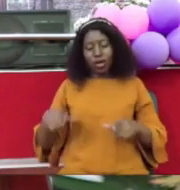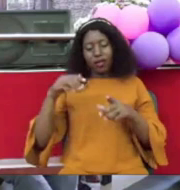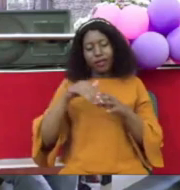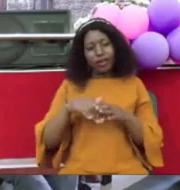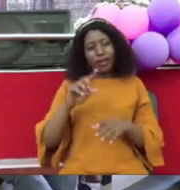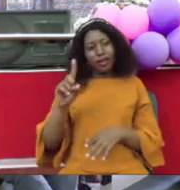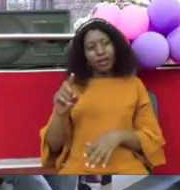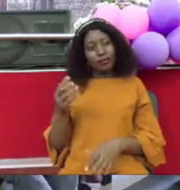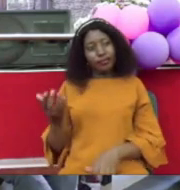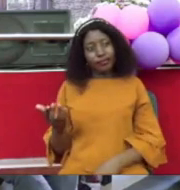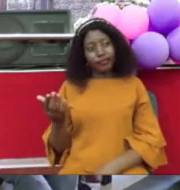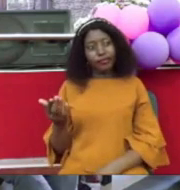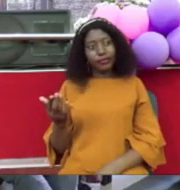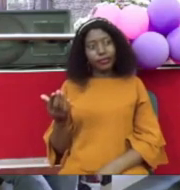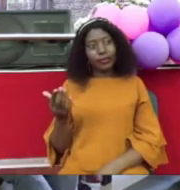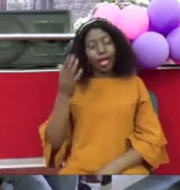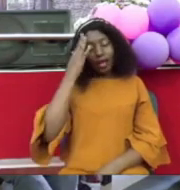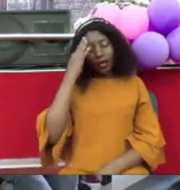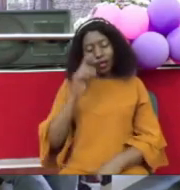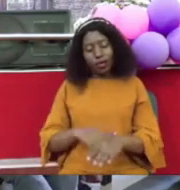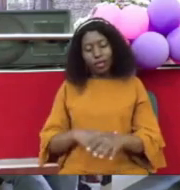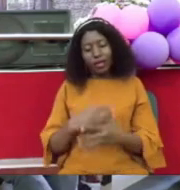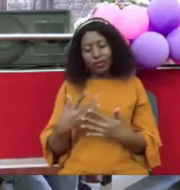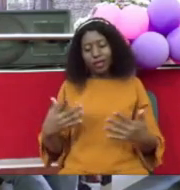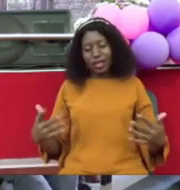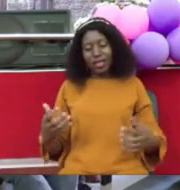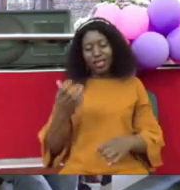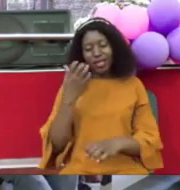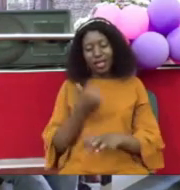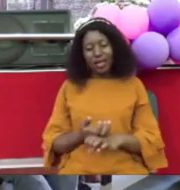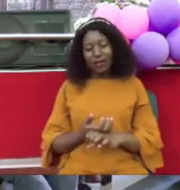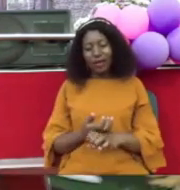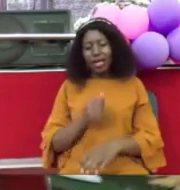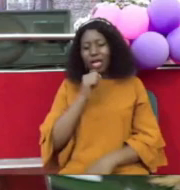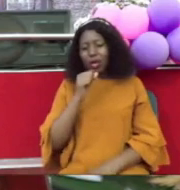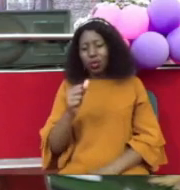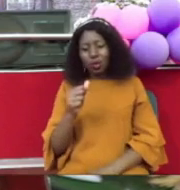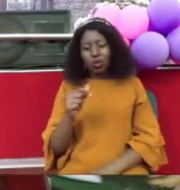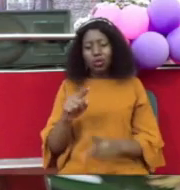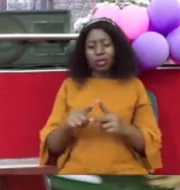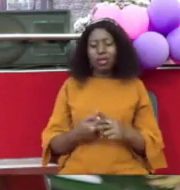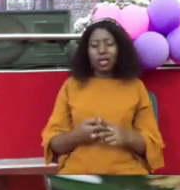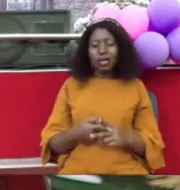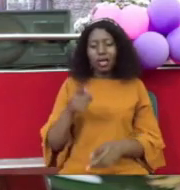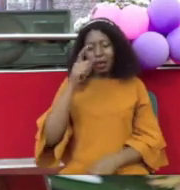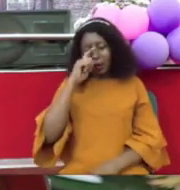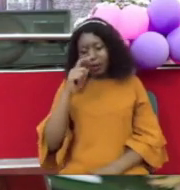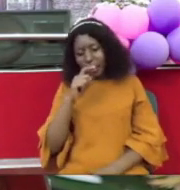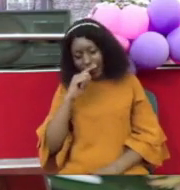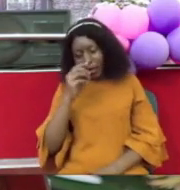ujiwazie unaishi ndani yake. You know, even when things are difficult, you don't go by strife, envy, anger, you